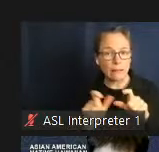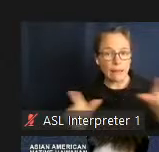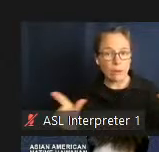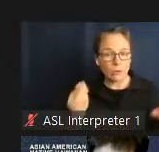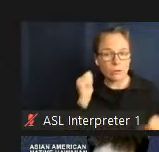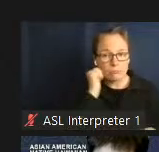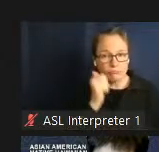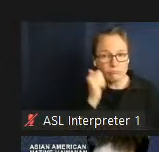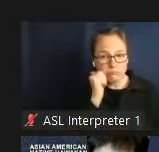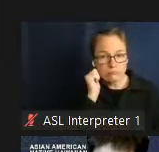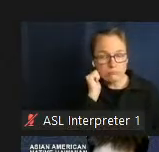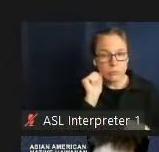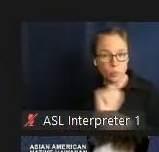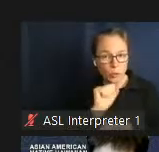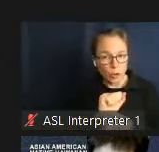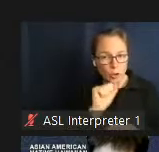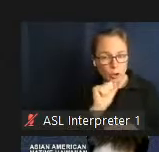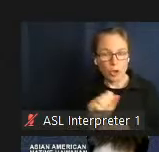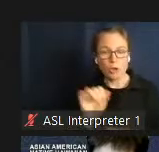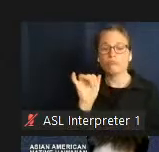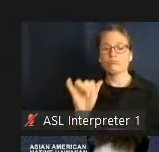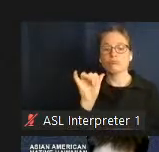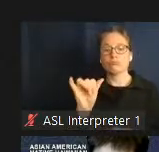so what we learned was that